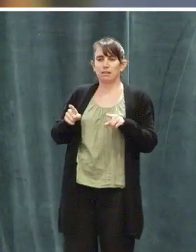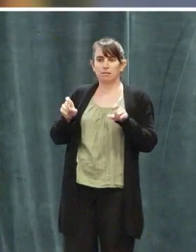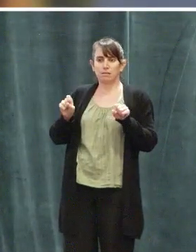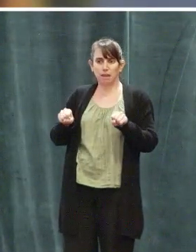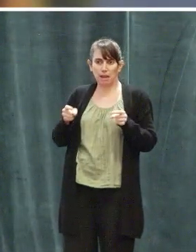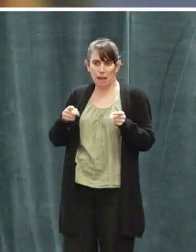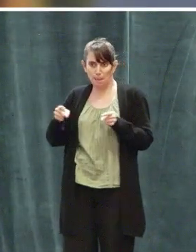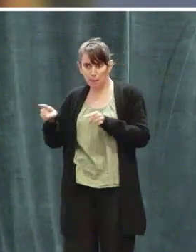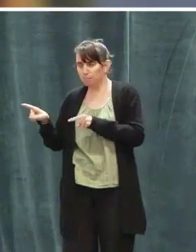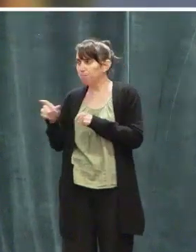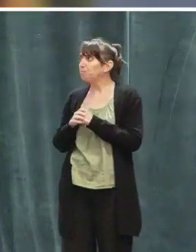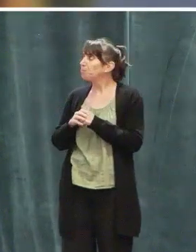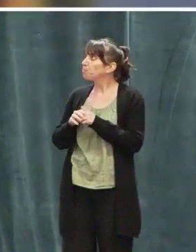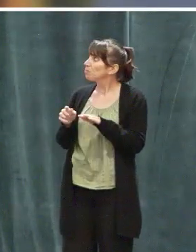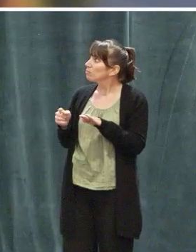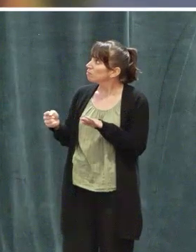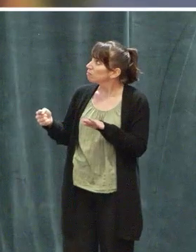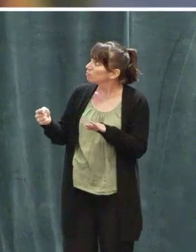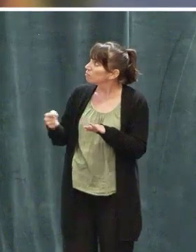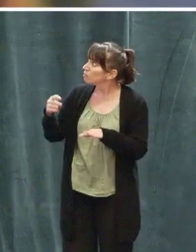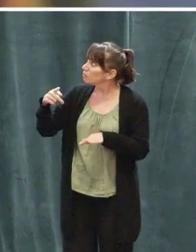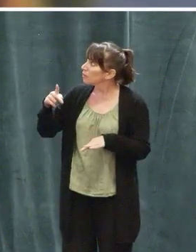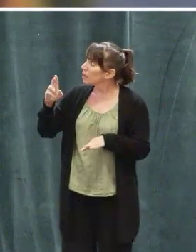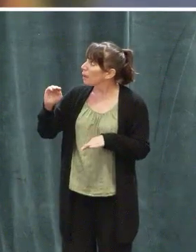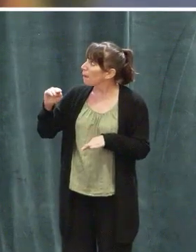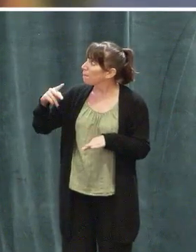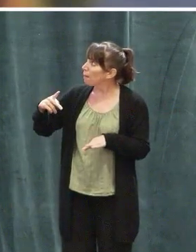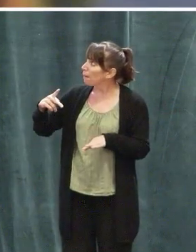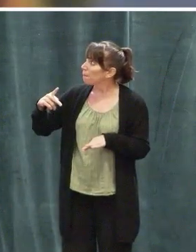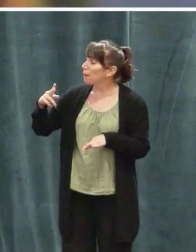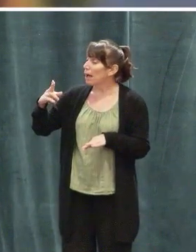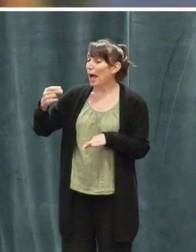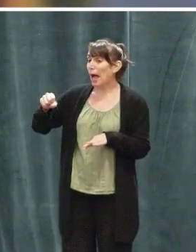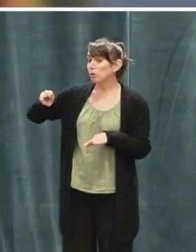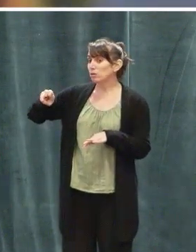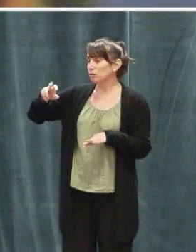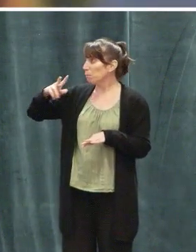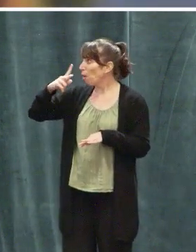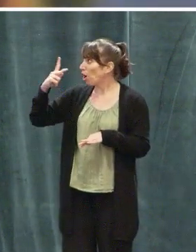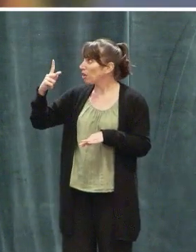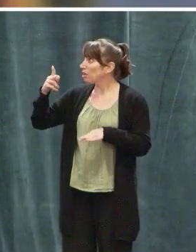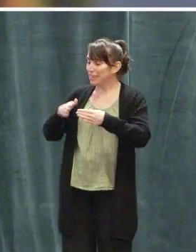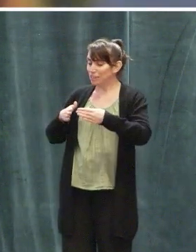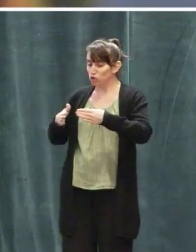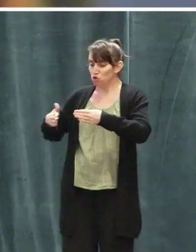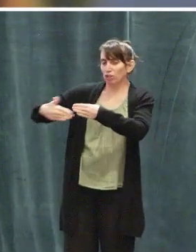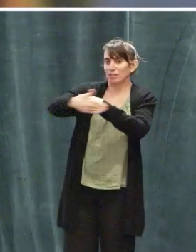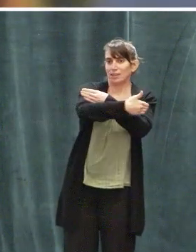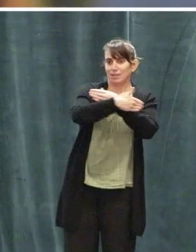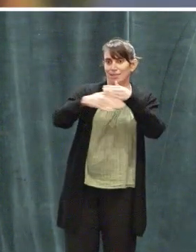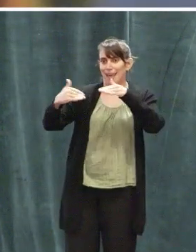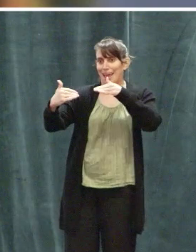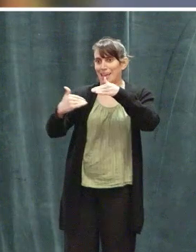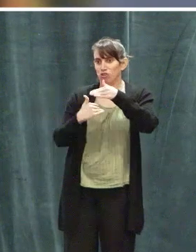to go around closer to Pump House Park, you can see that the wall is crossing the entrance to Pump House Park. And in this scheme, as well as with